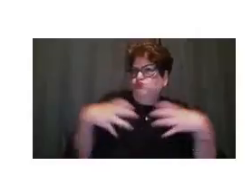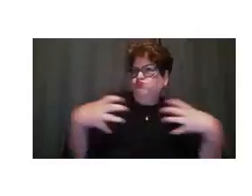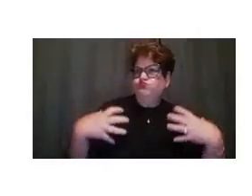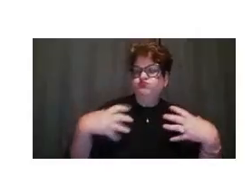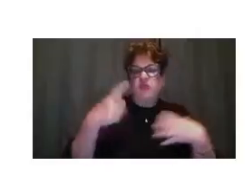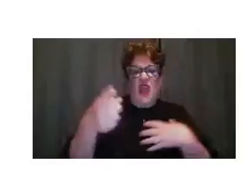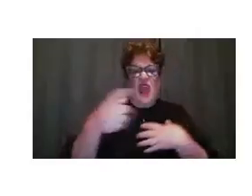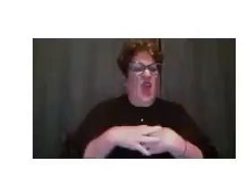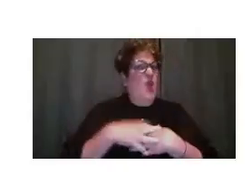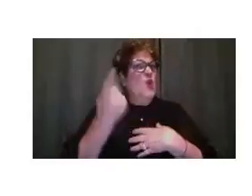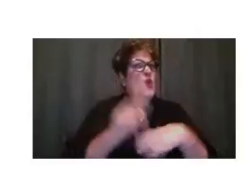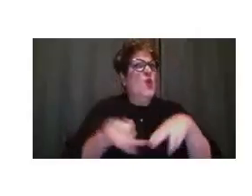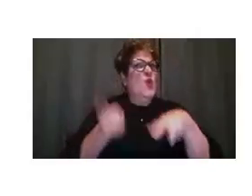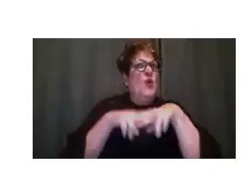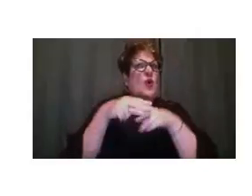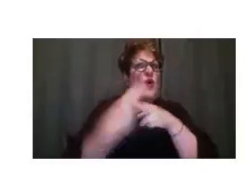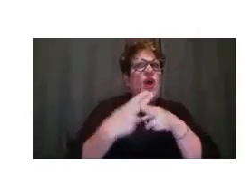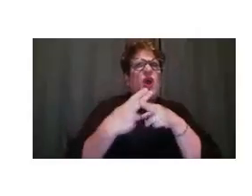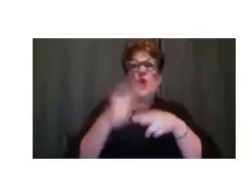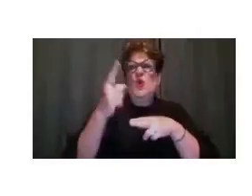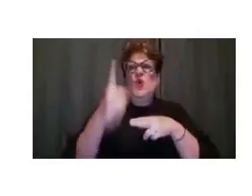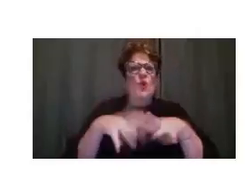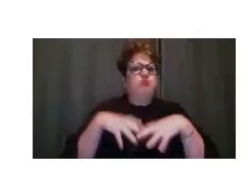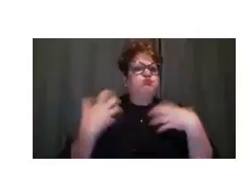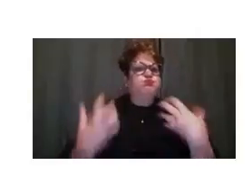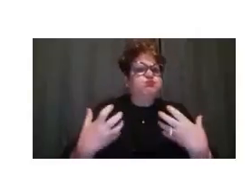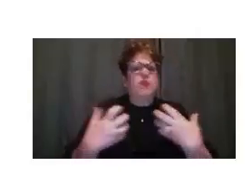much weight. That